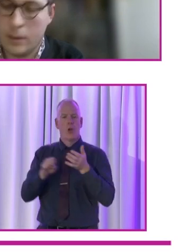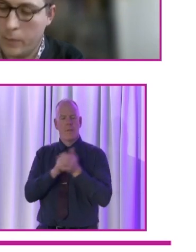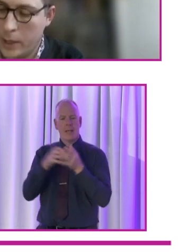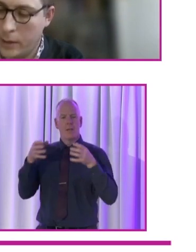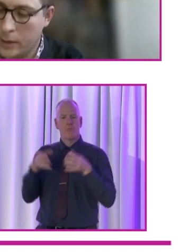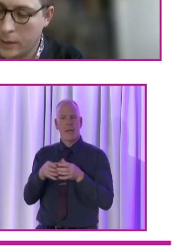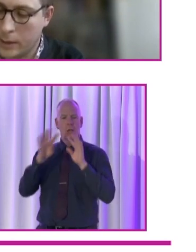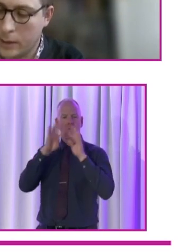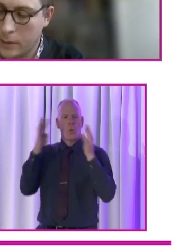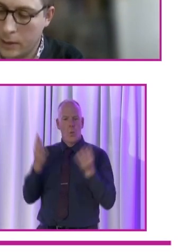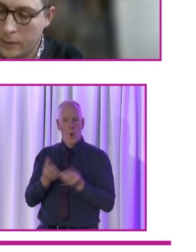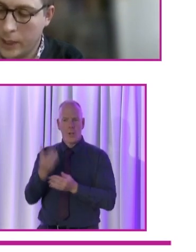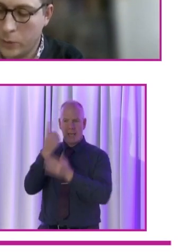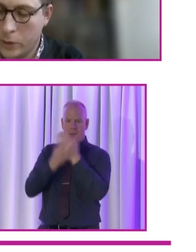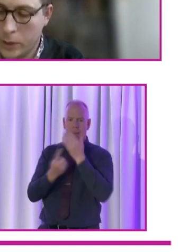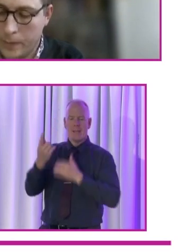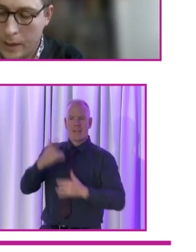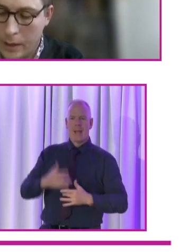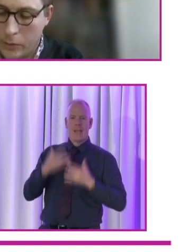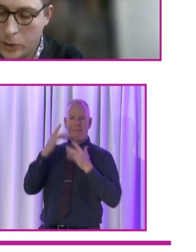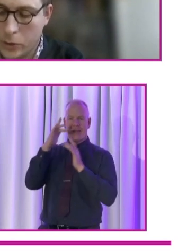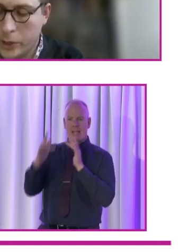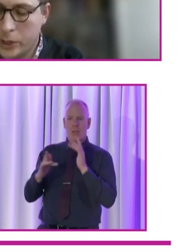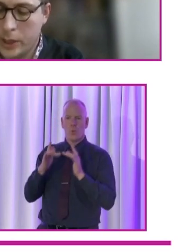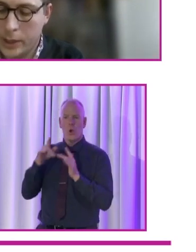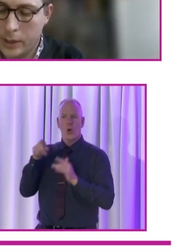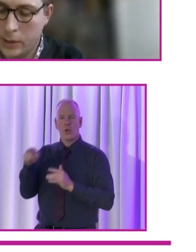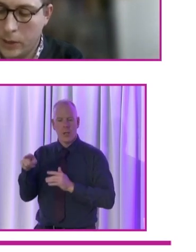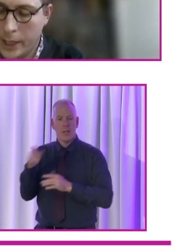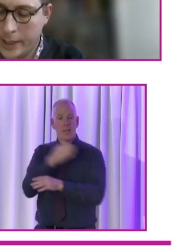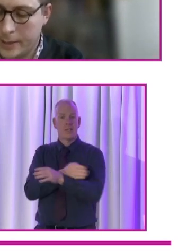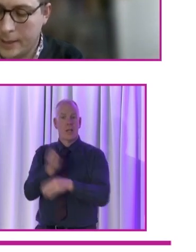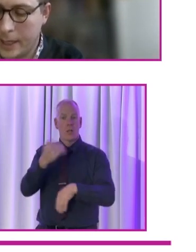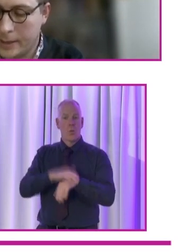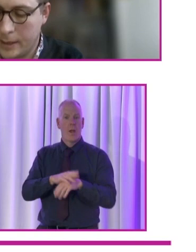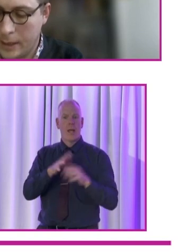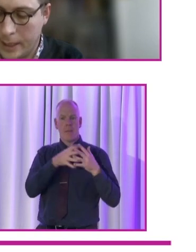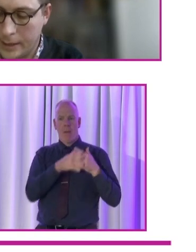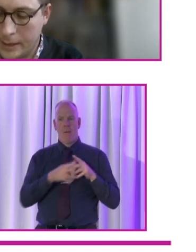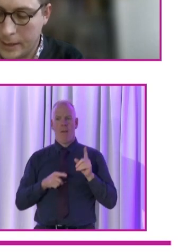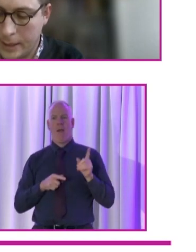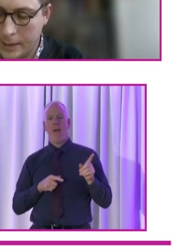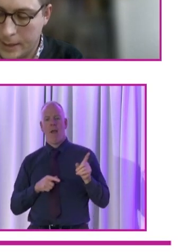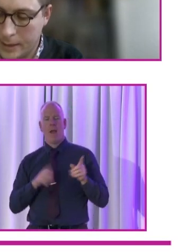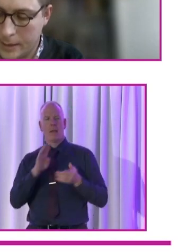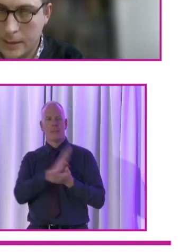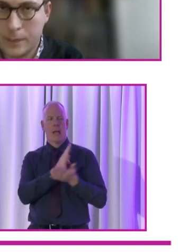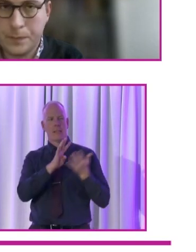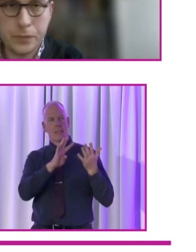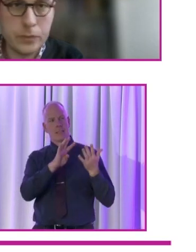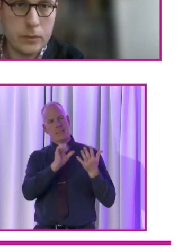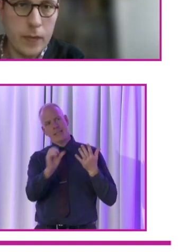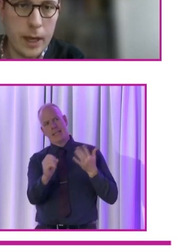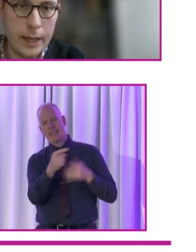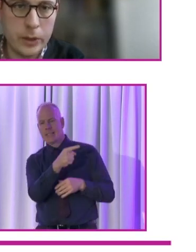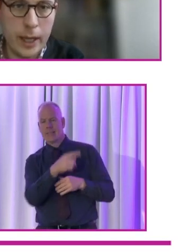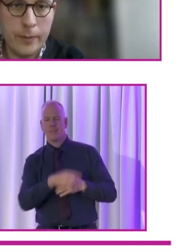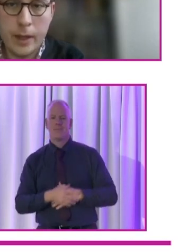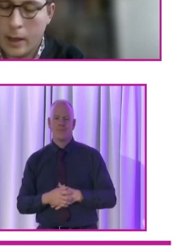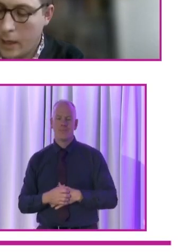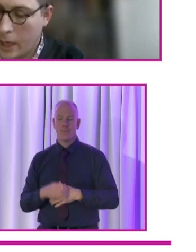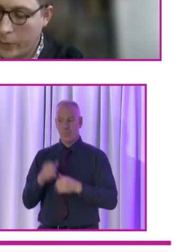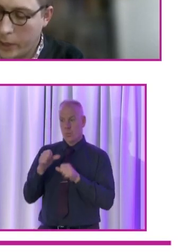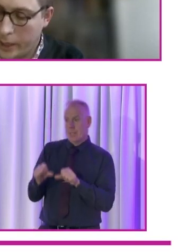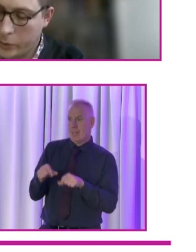World Independent Living Network, which originated in the United States in the 1960s. And